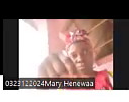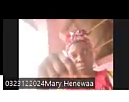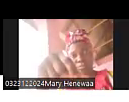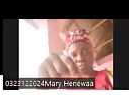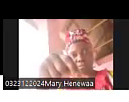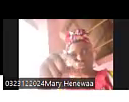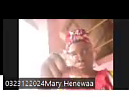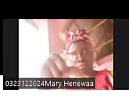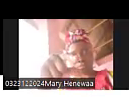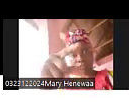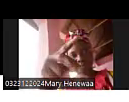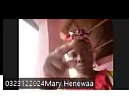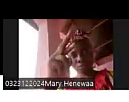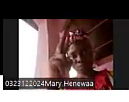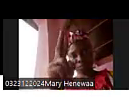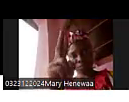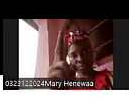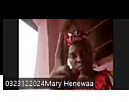R.